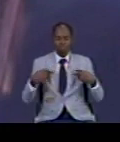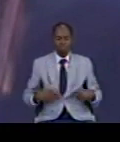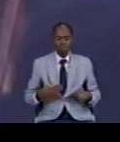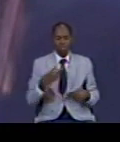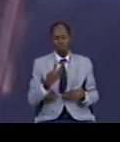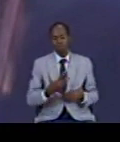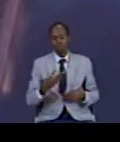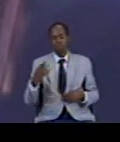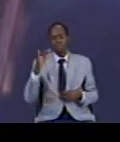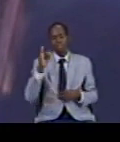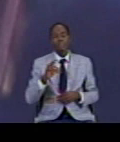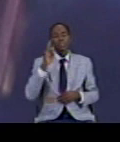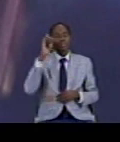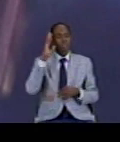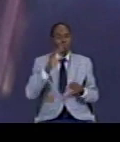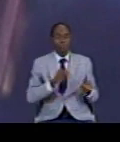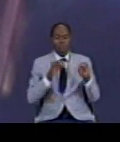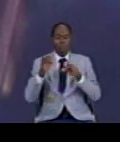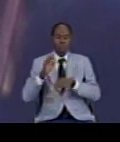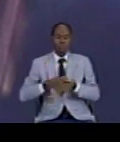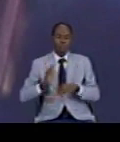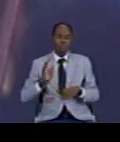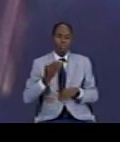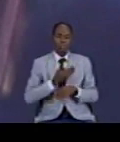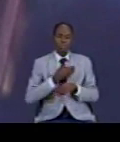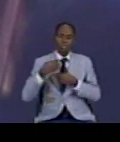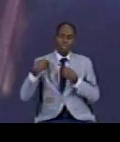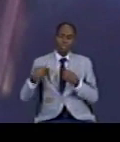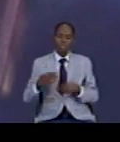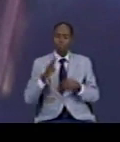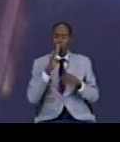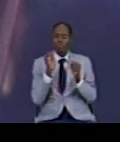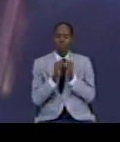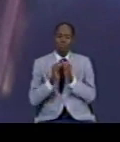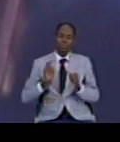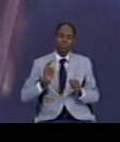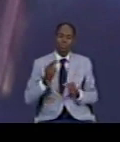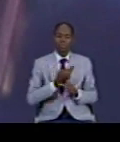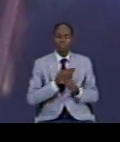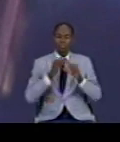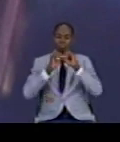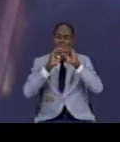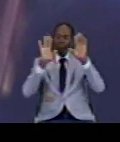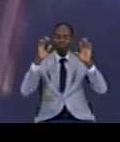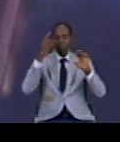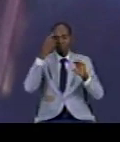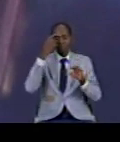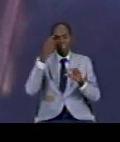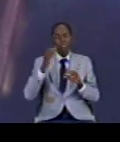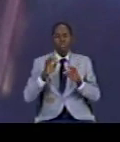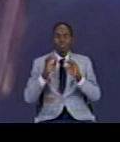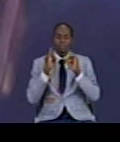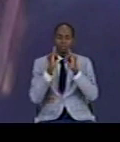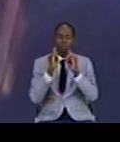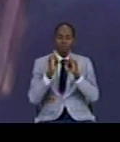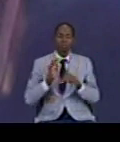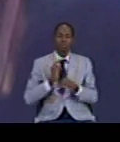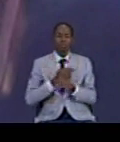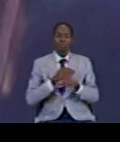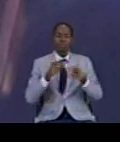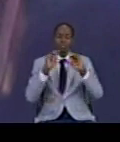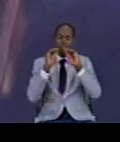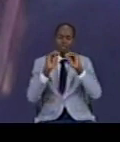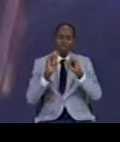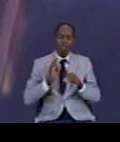materially. You will impress upon our hearts. Be with us, enlighten us, instruct us, teach